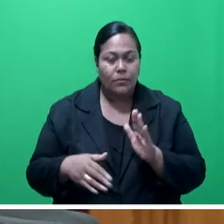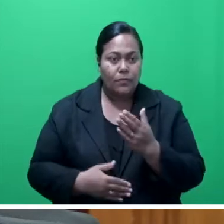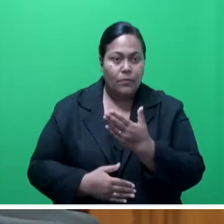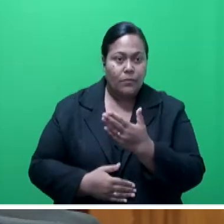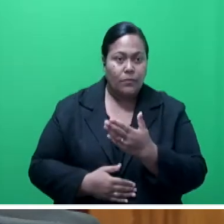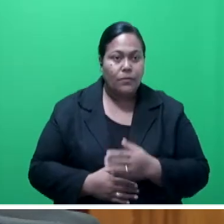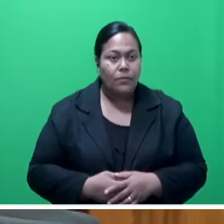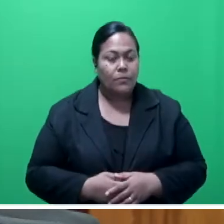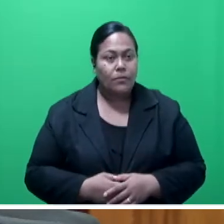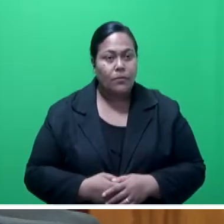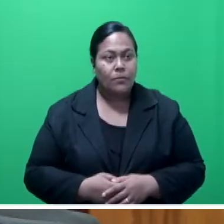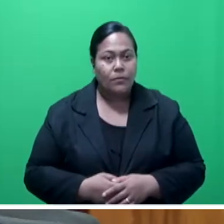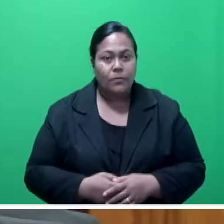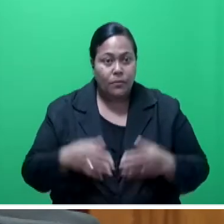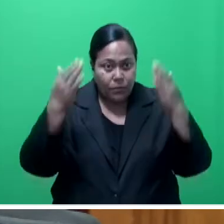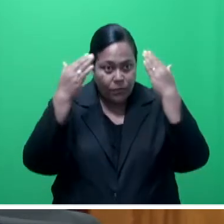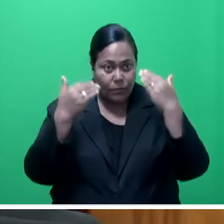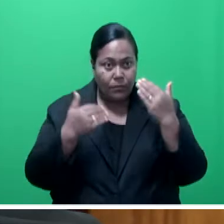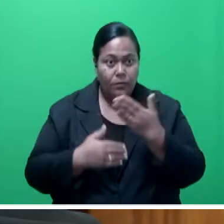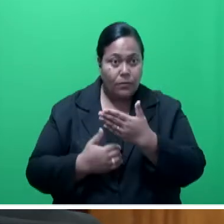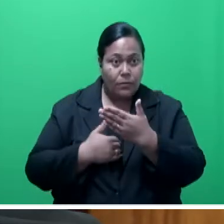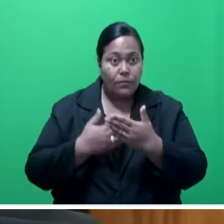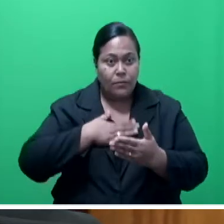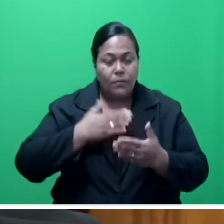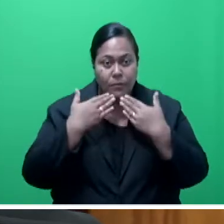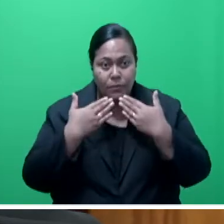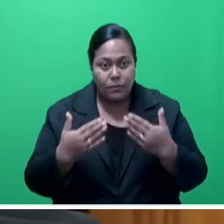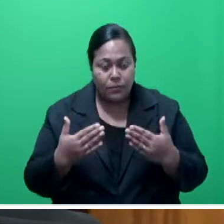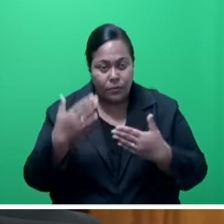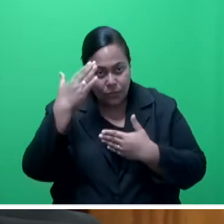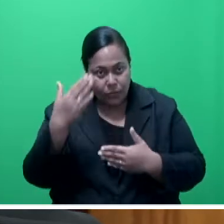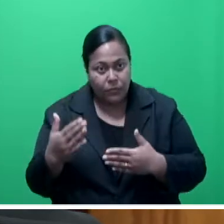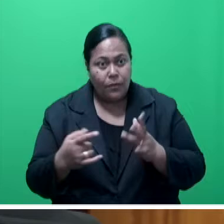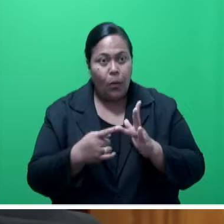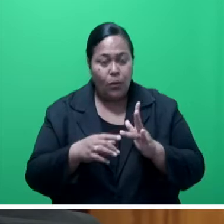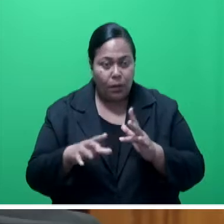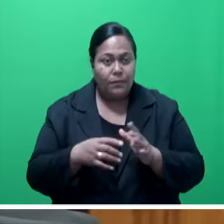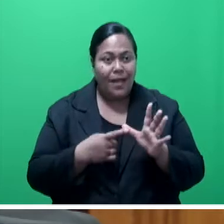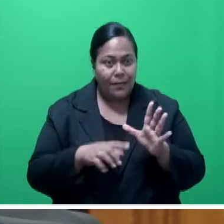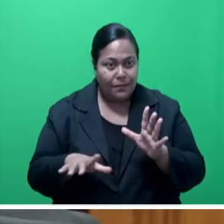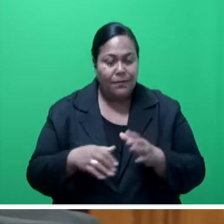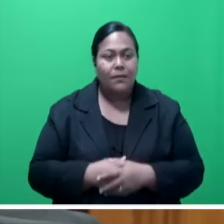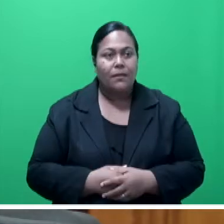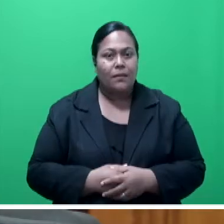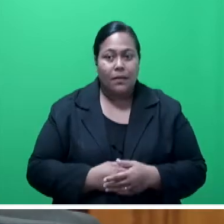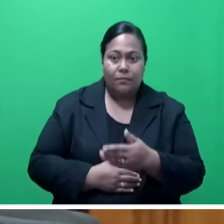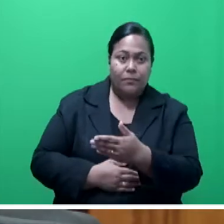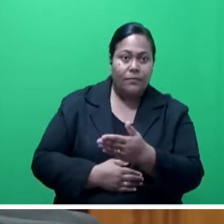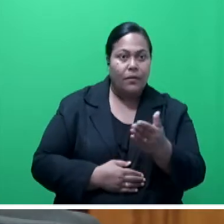Mr. Speaker, I want to thank the Honourable O'Connor and Honourable Whip for getting this question